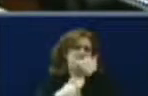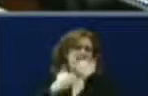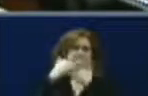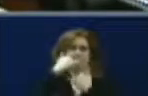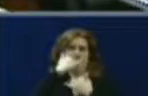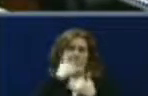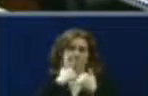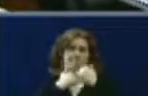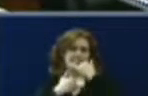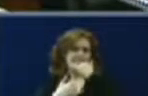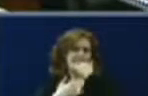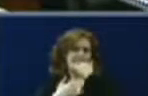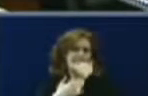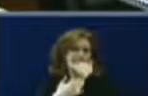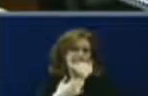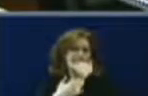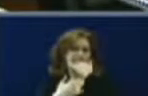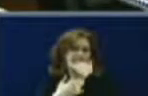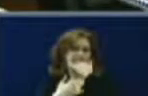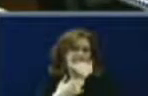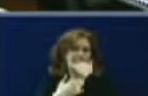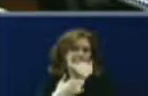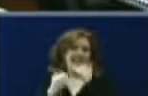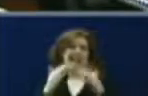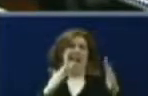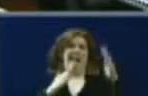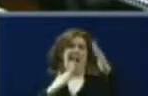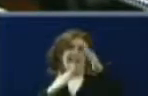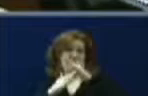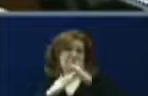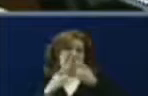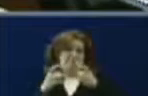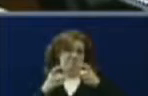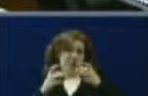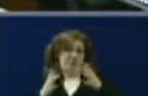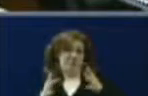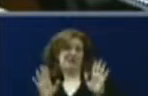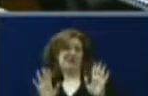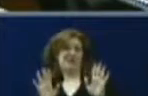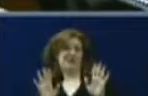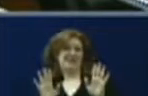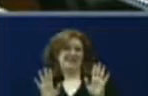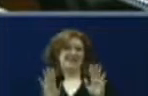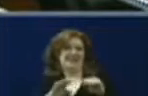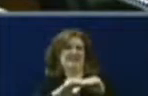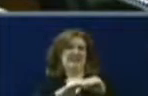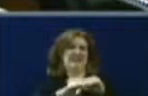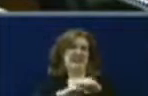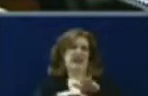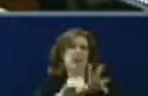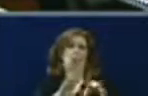malfunction at the top management, it leaves a vacuum